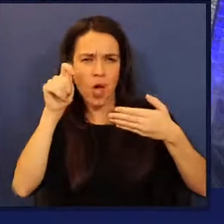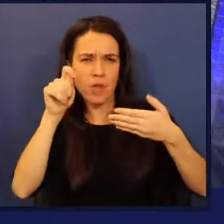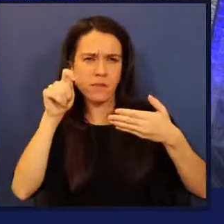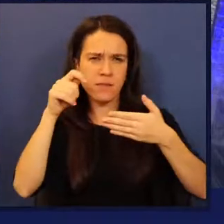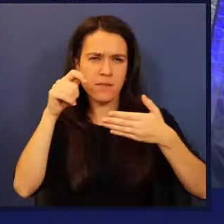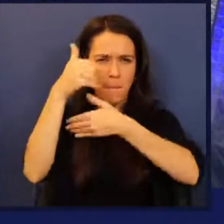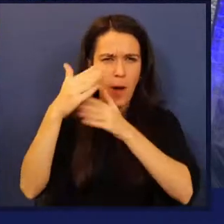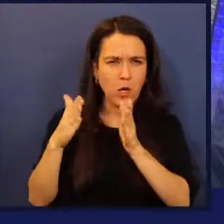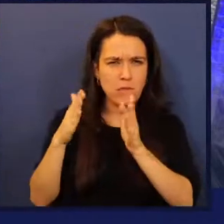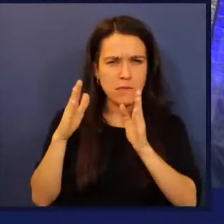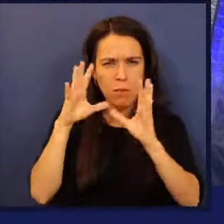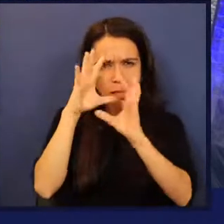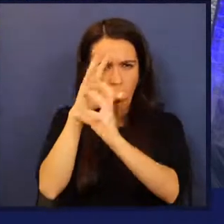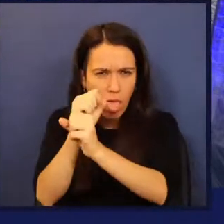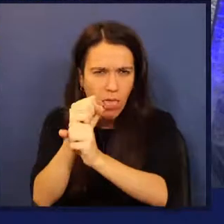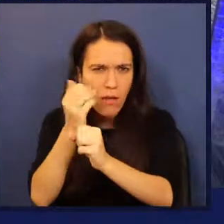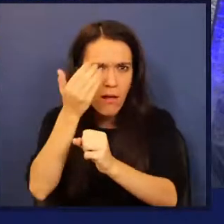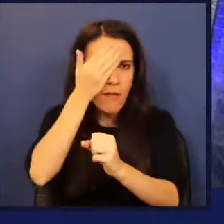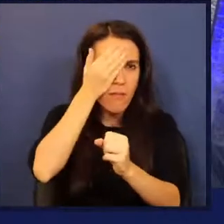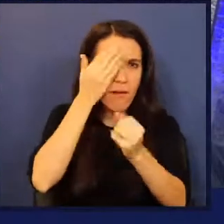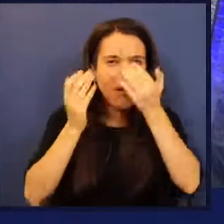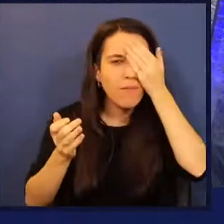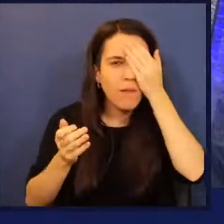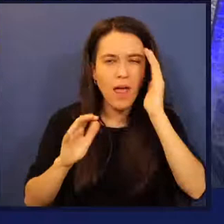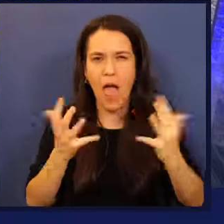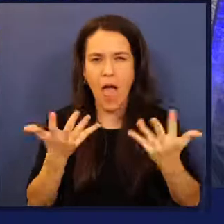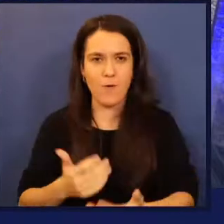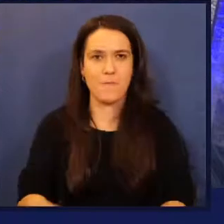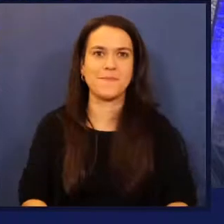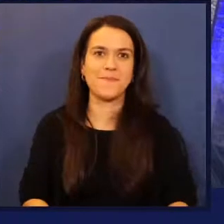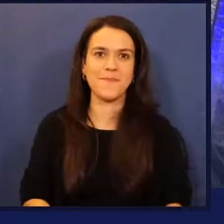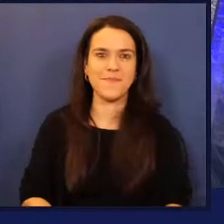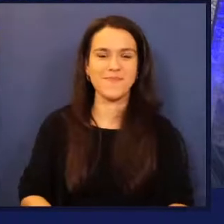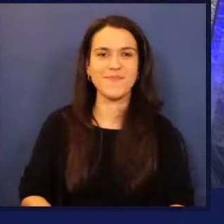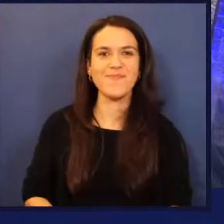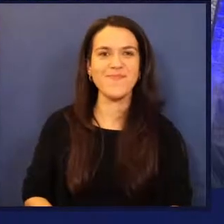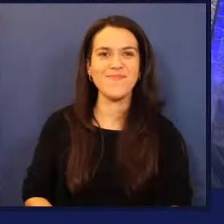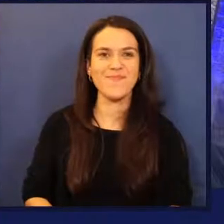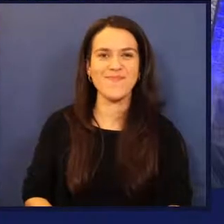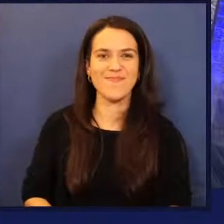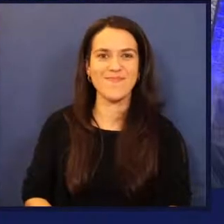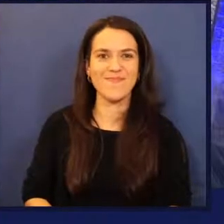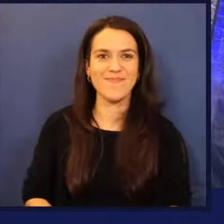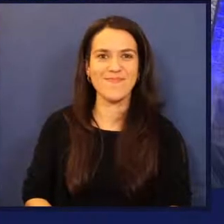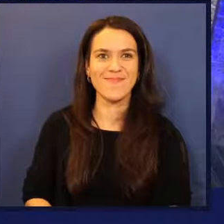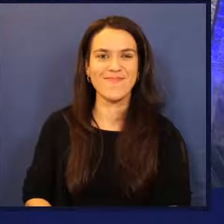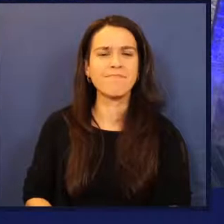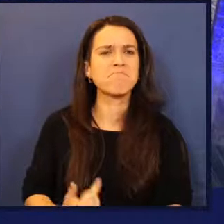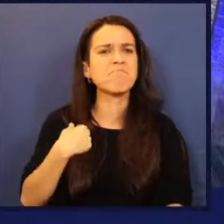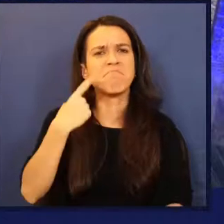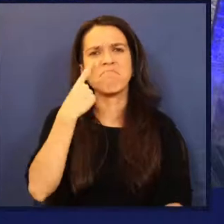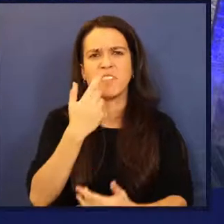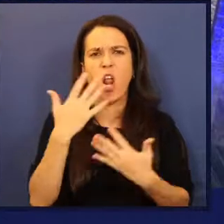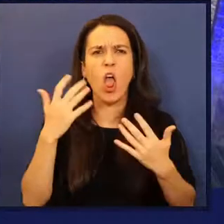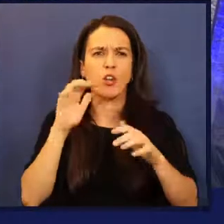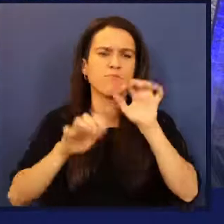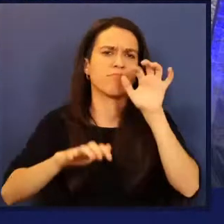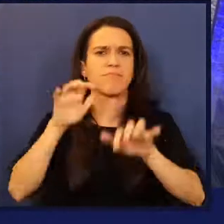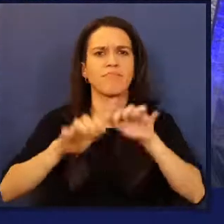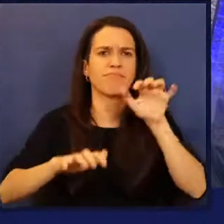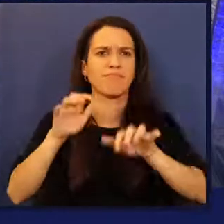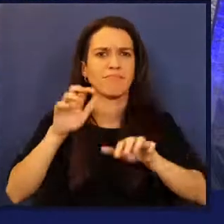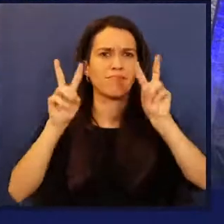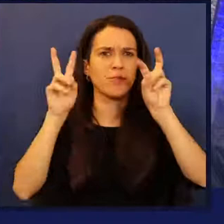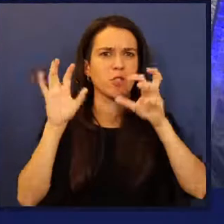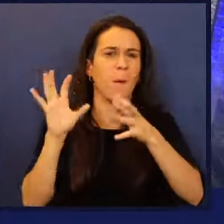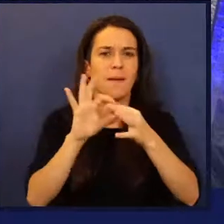model. Yeah, that makes sense. Yeah. We've actually written a lot of stuff about it. On our